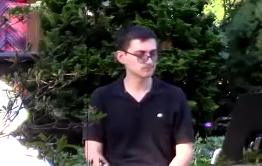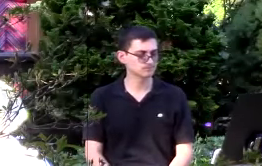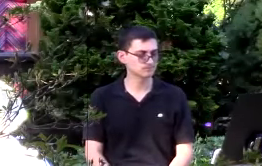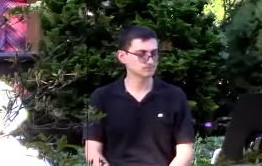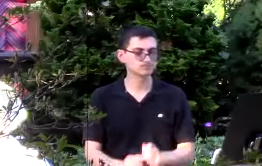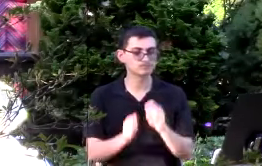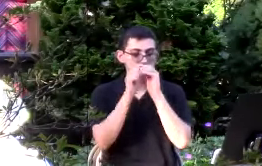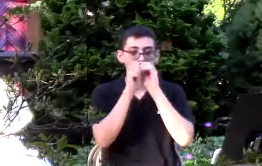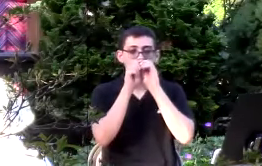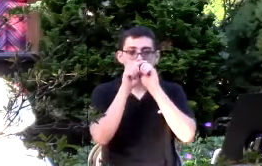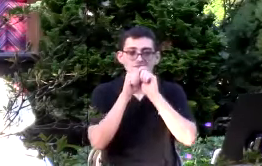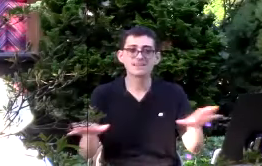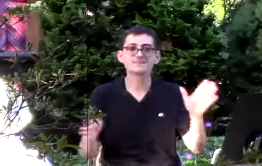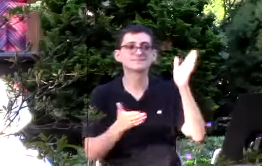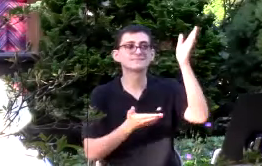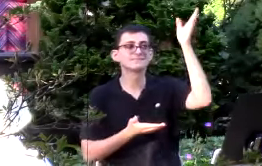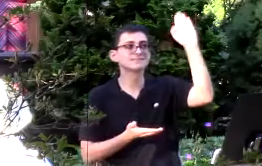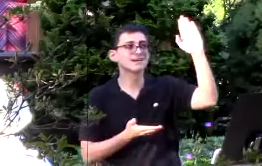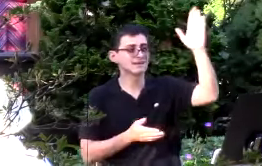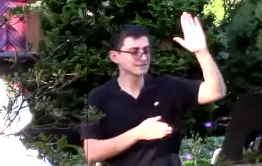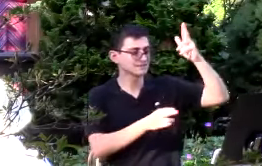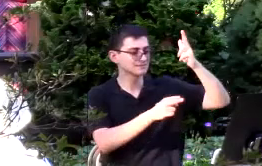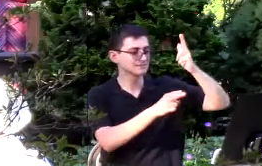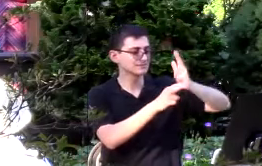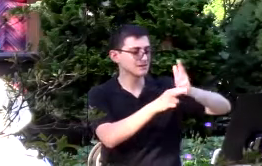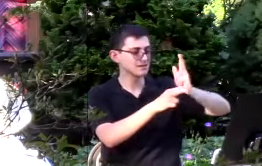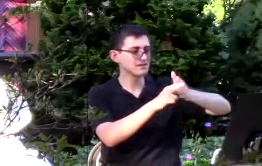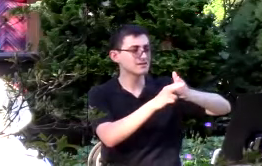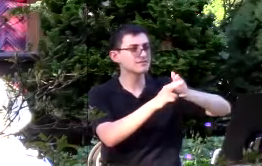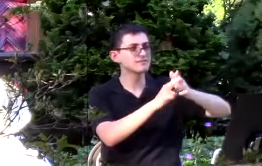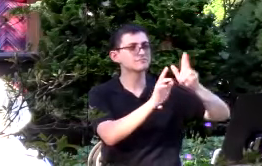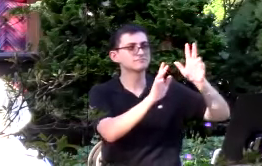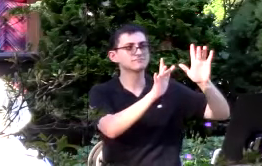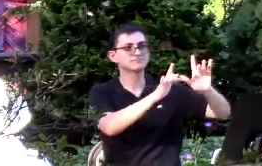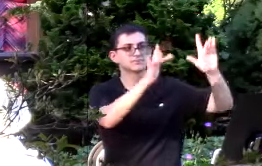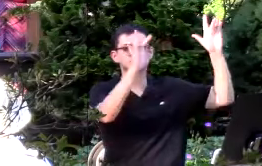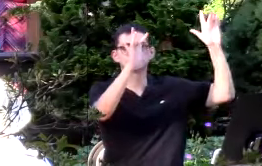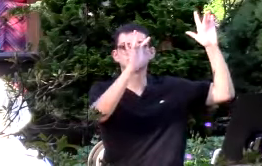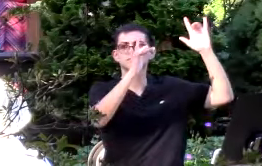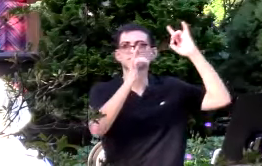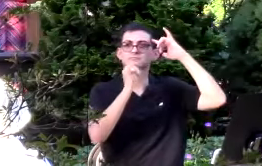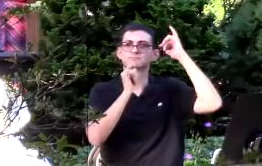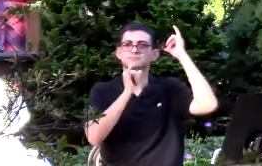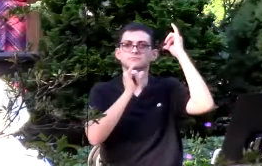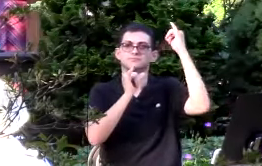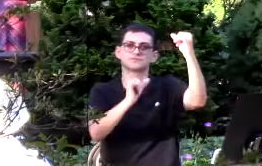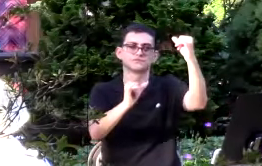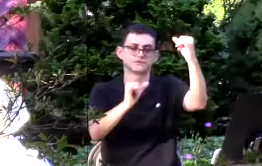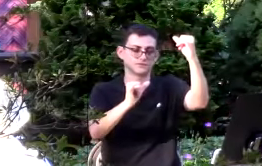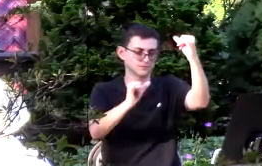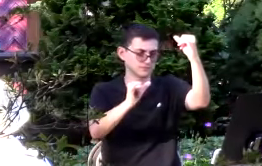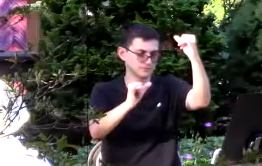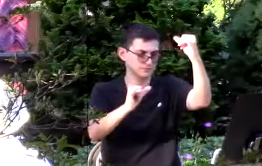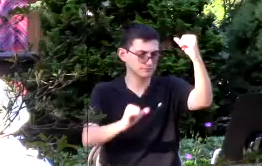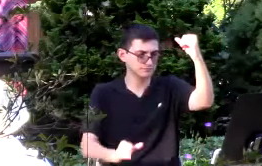Amen. Yehesh me'rabam me'borach v'olam ulan me'omaya